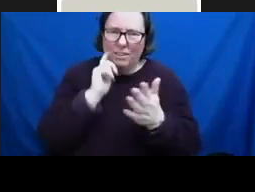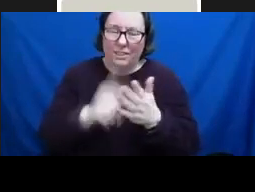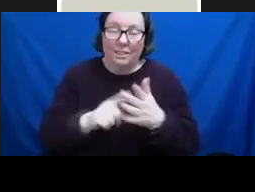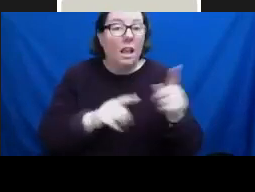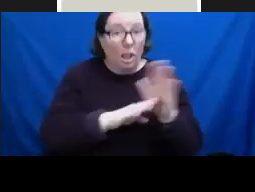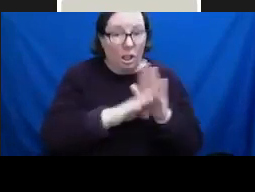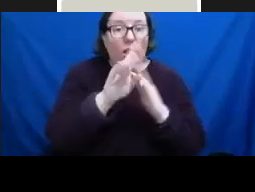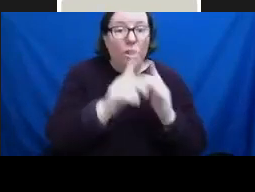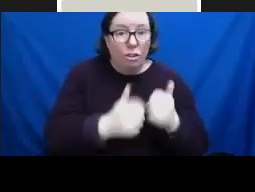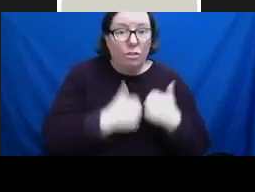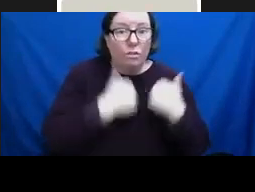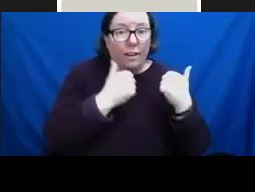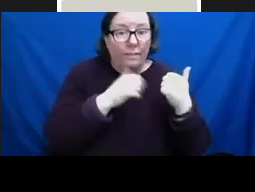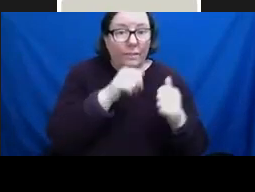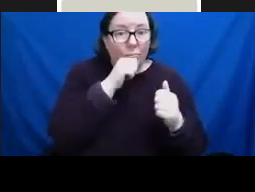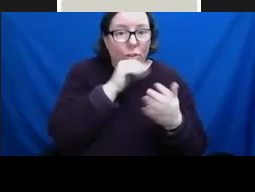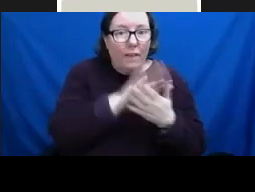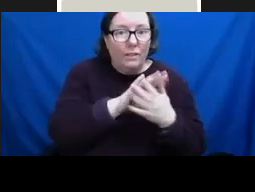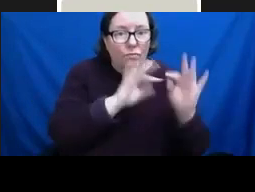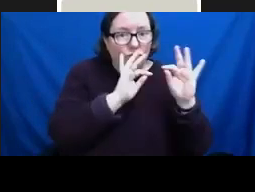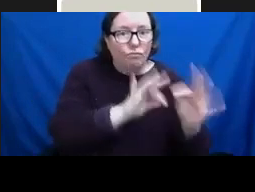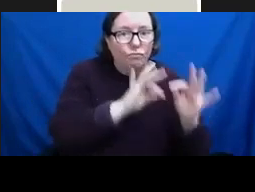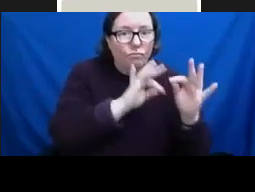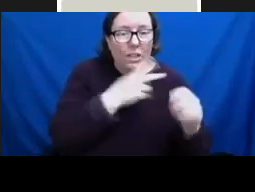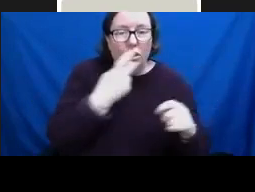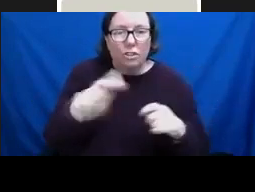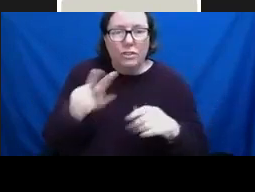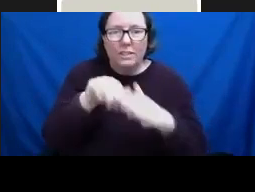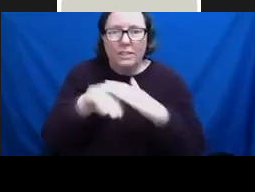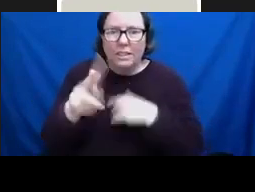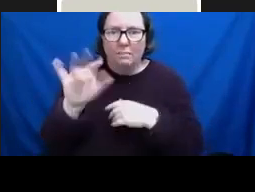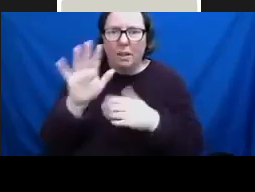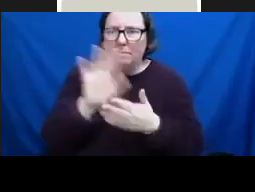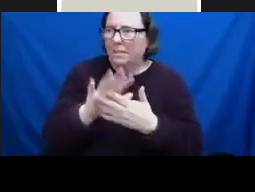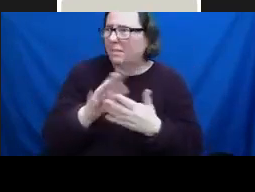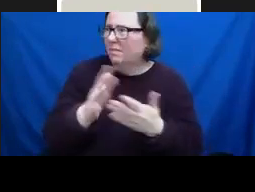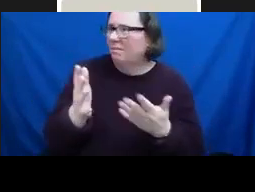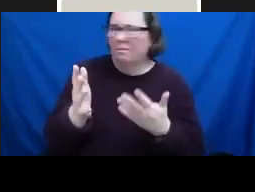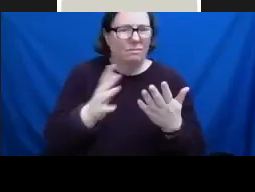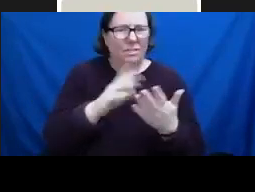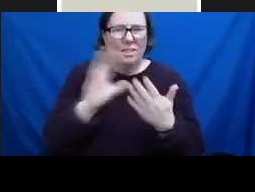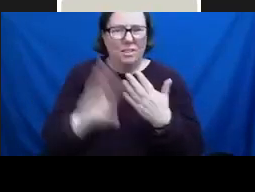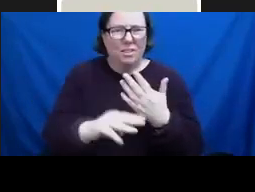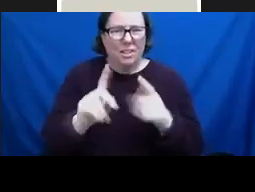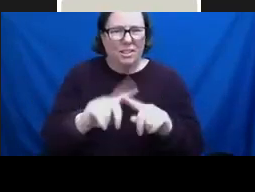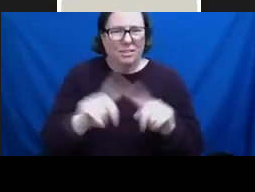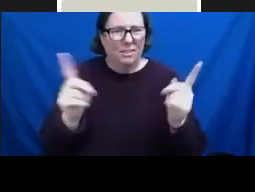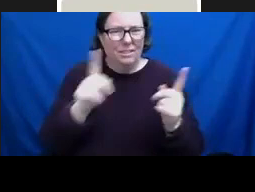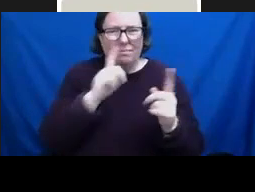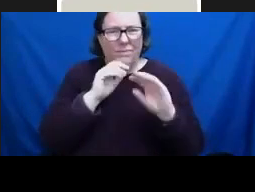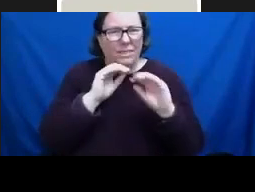thriving in a private school. When he transitioned to a public school, the curriculum was totally different, didn't teach